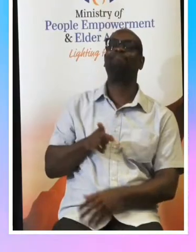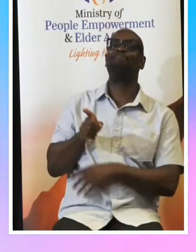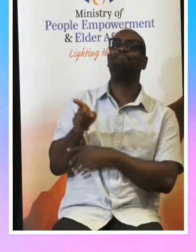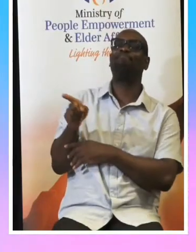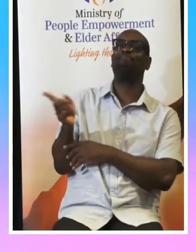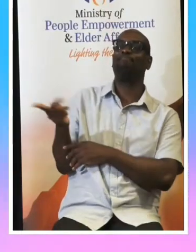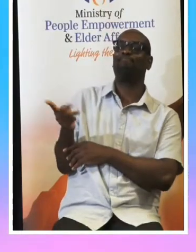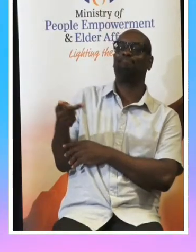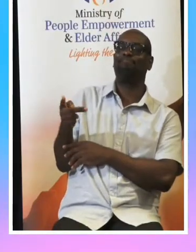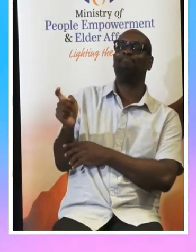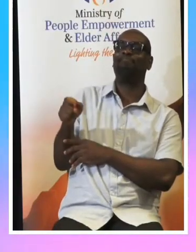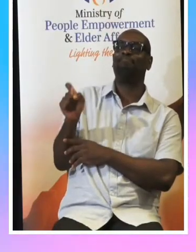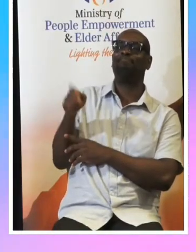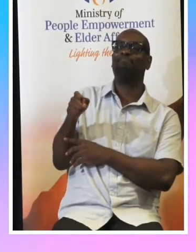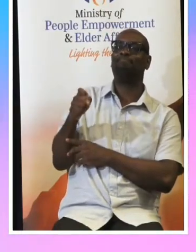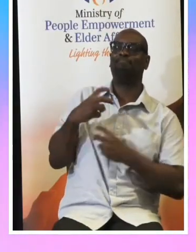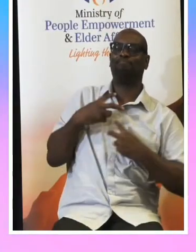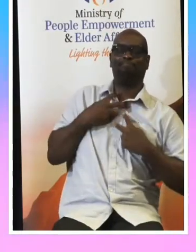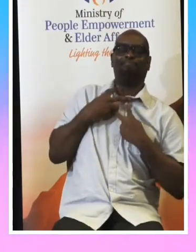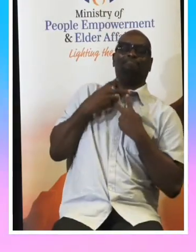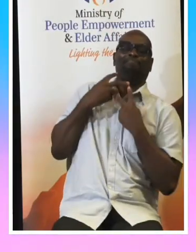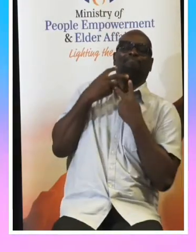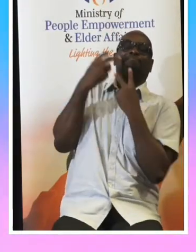again and again in defense of me.